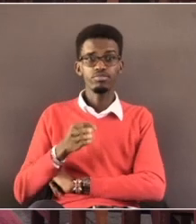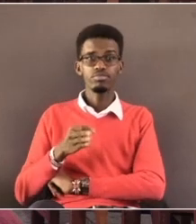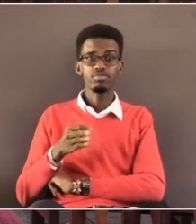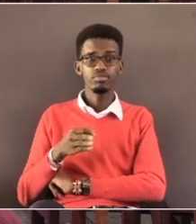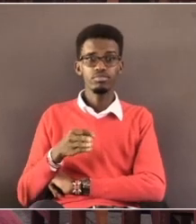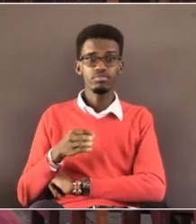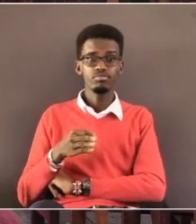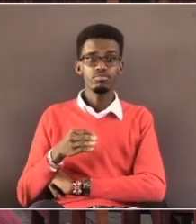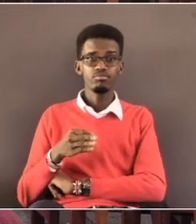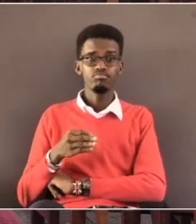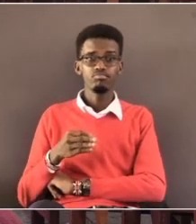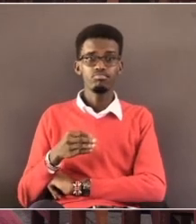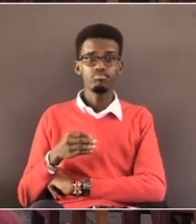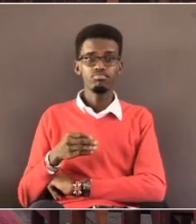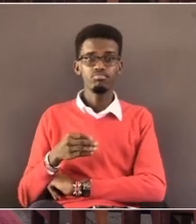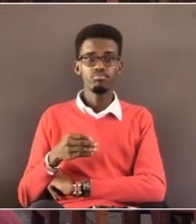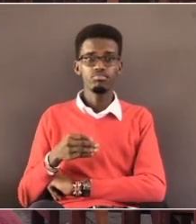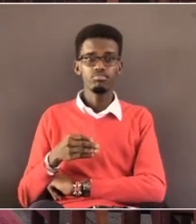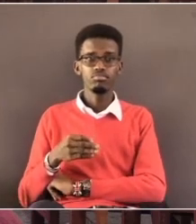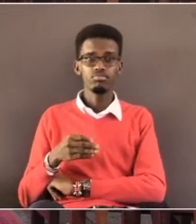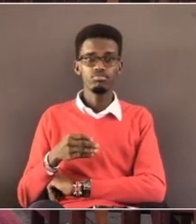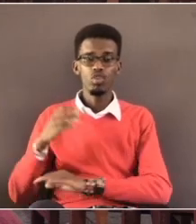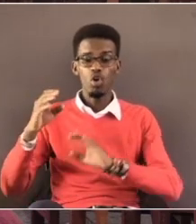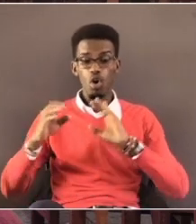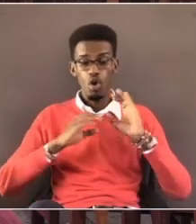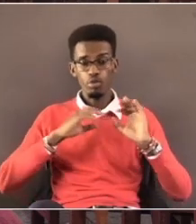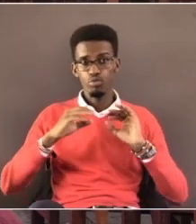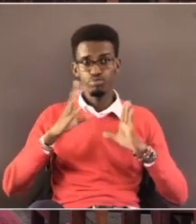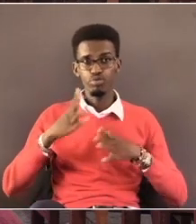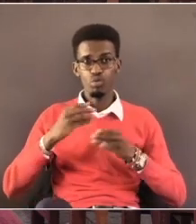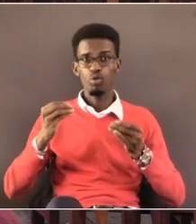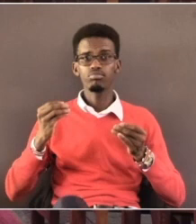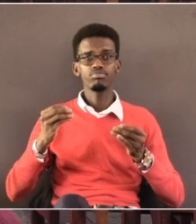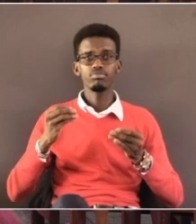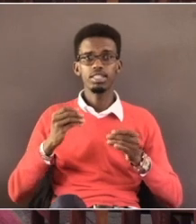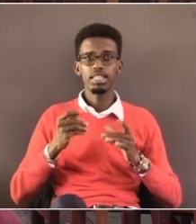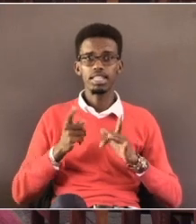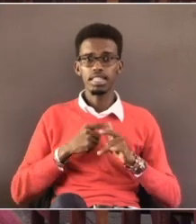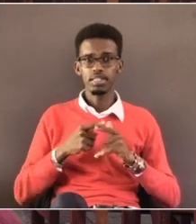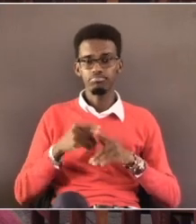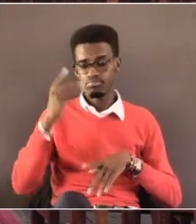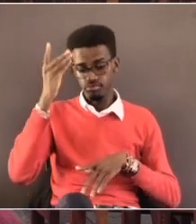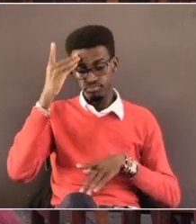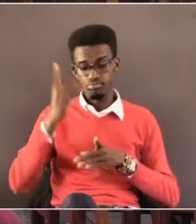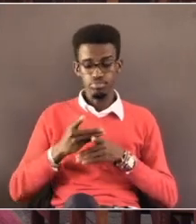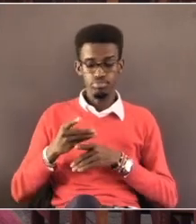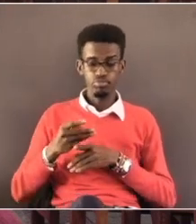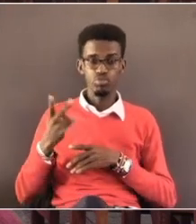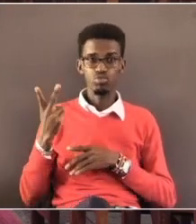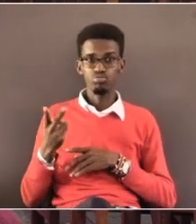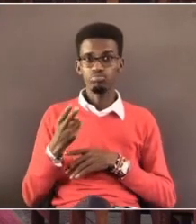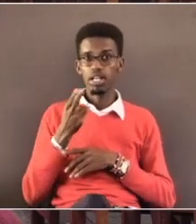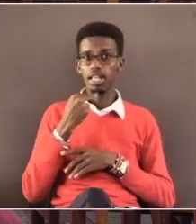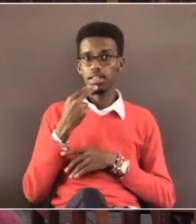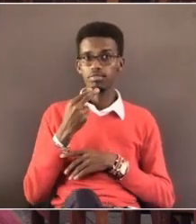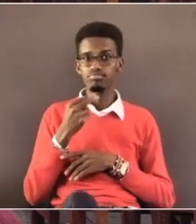will kill myself if. You negotiate, walk away, and decide, these are too many red flags